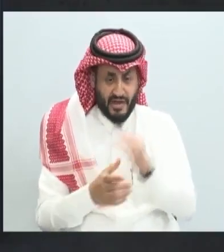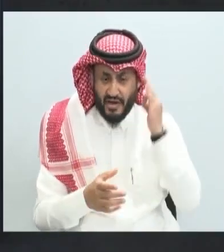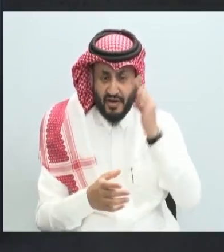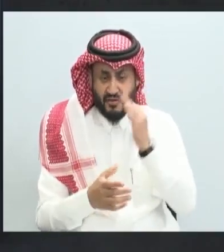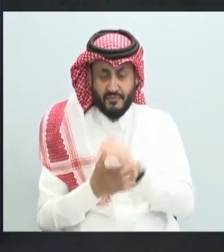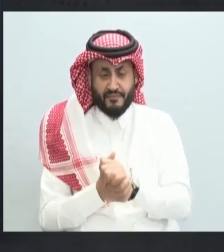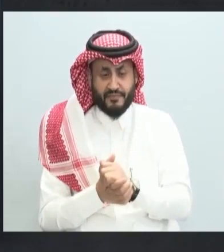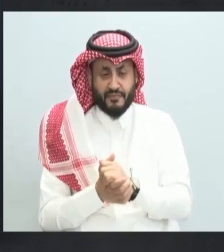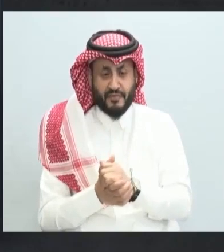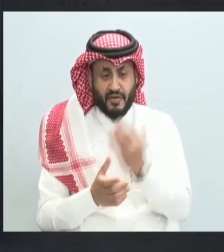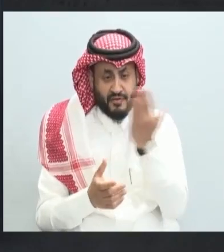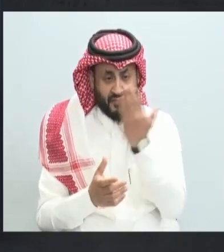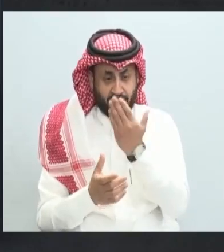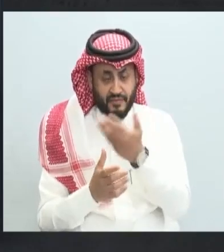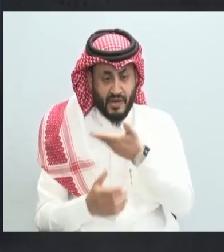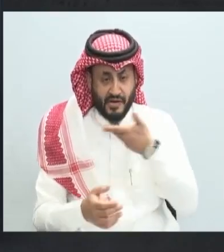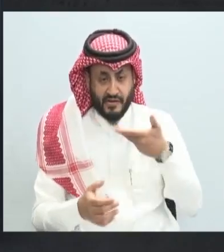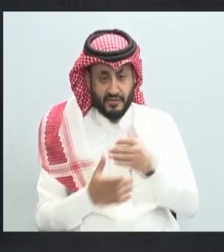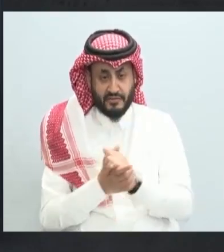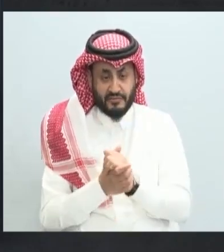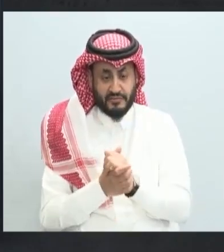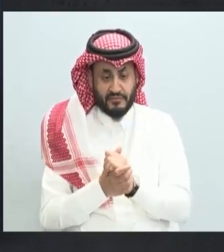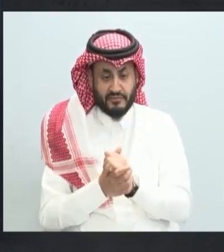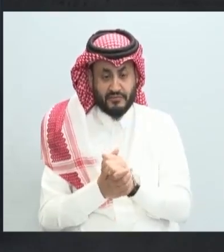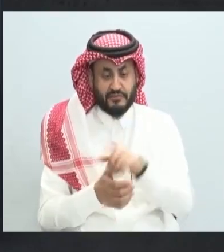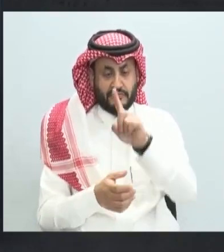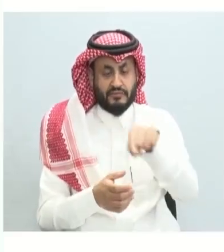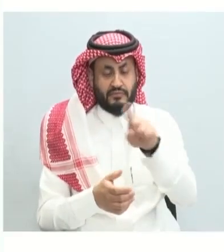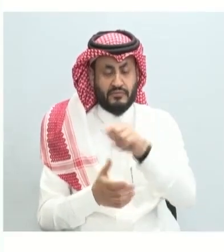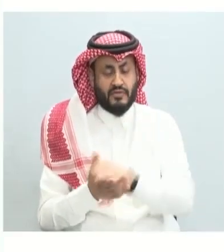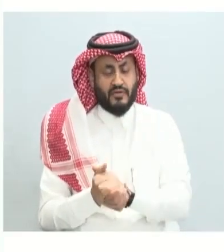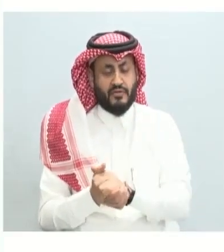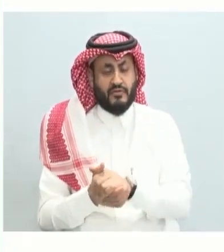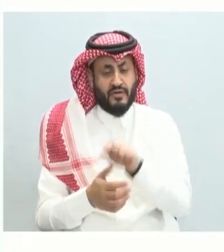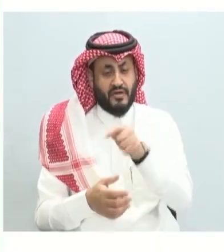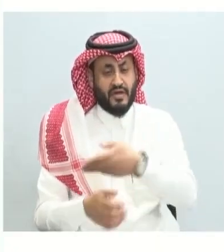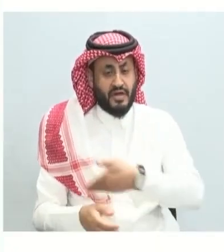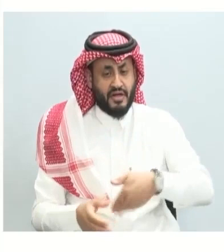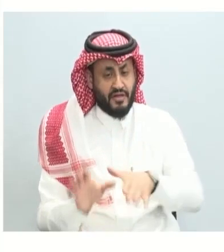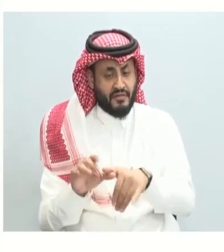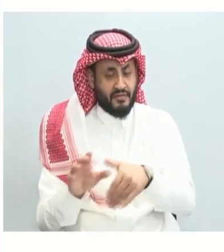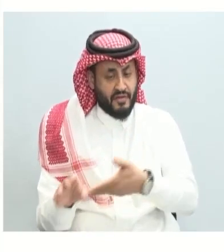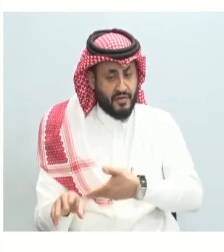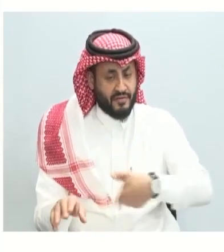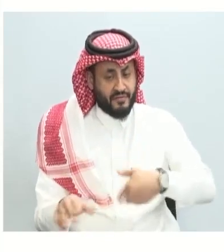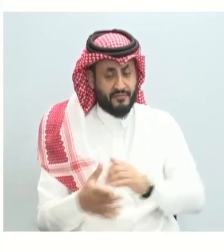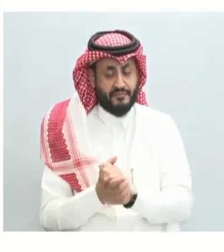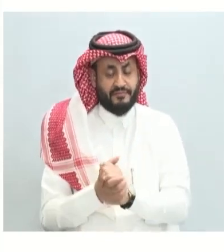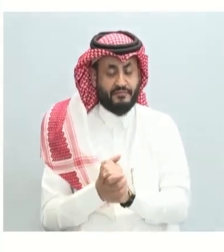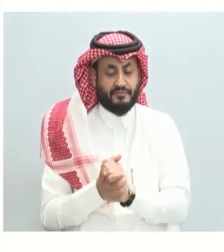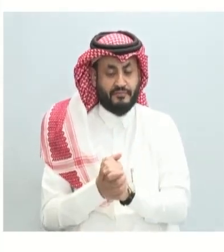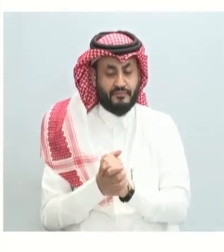that Tim is thirsty? The answer is no. He is